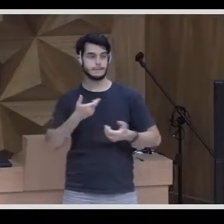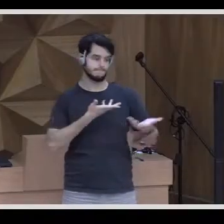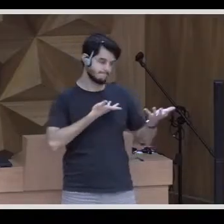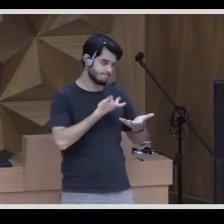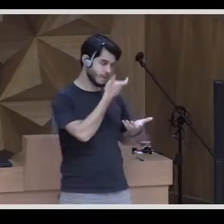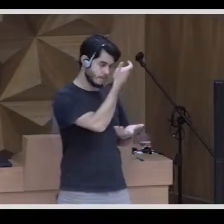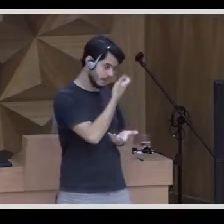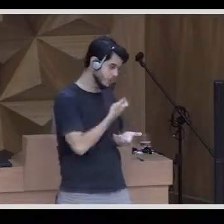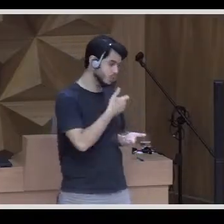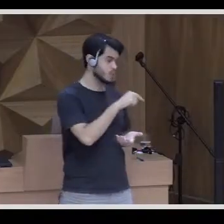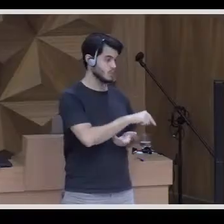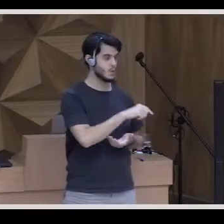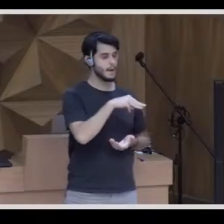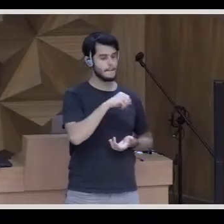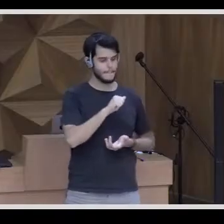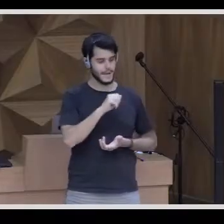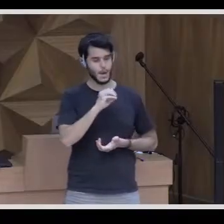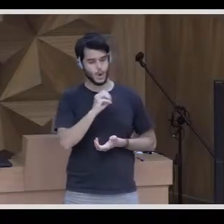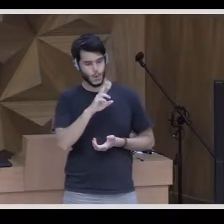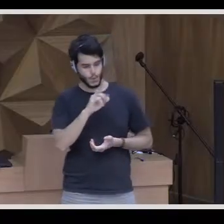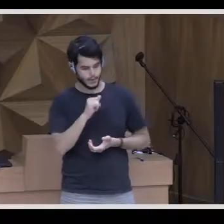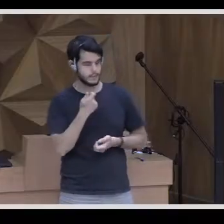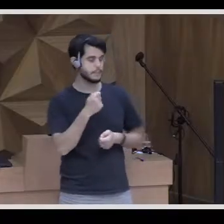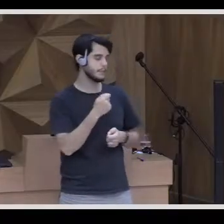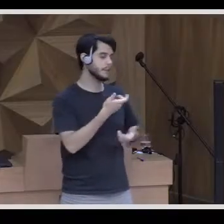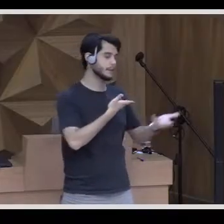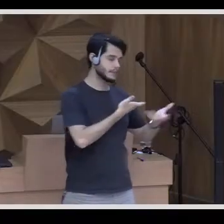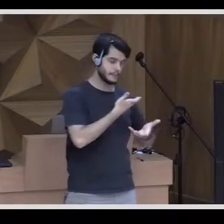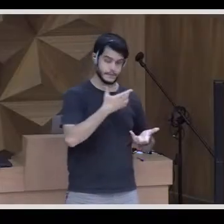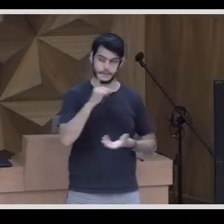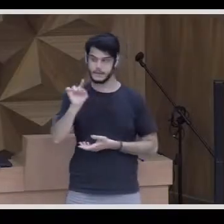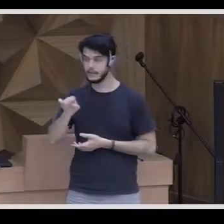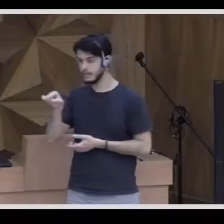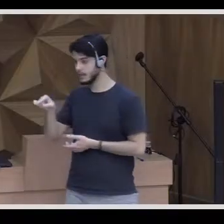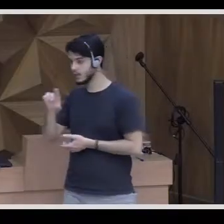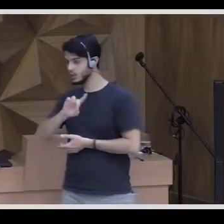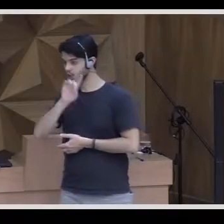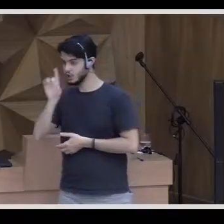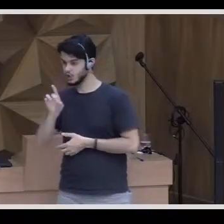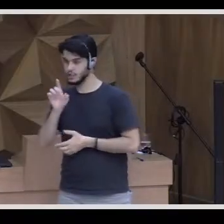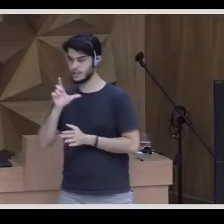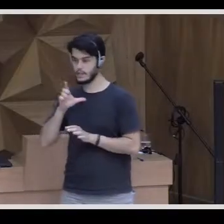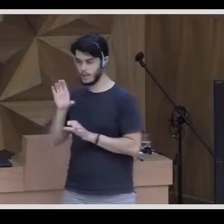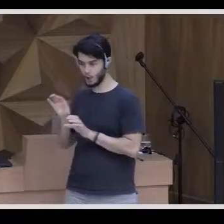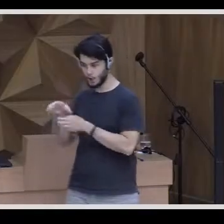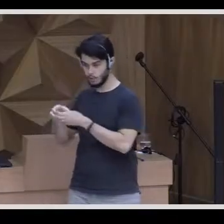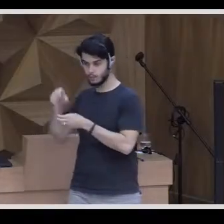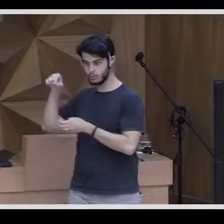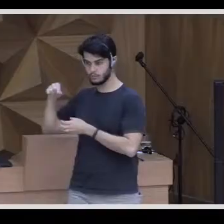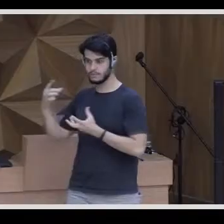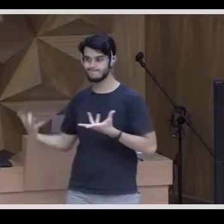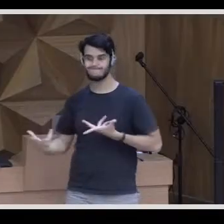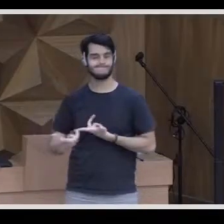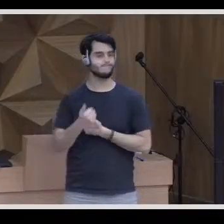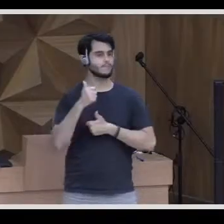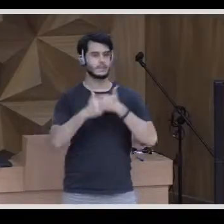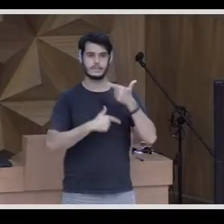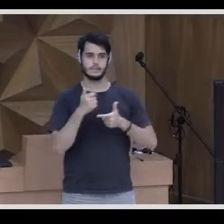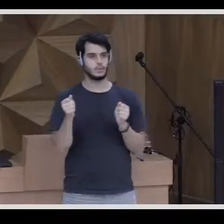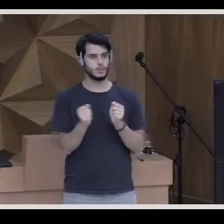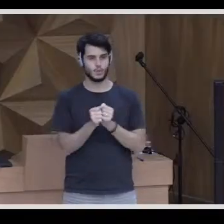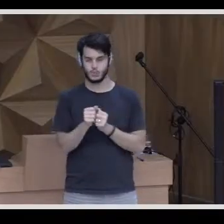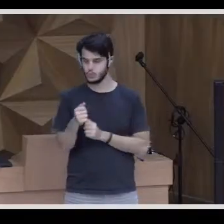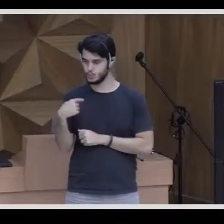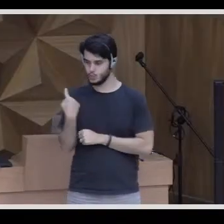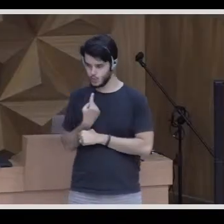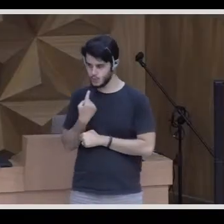slide here, there's a woman, Erina Korahina, who did amazing work for us, and alongside her, just behind the WorkSafe